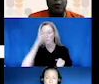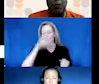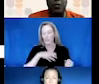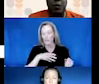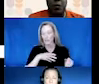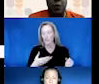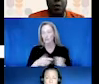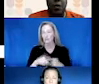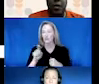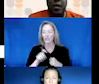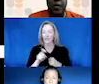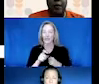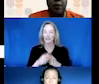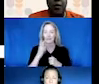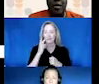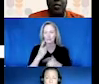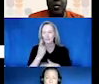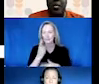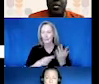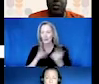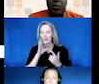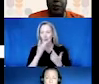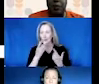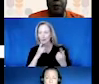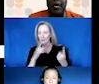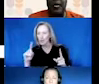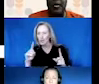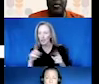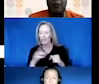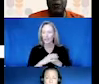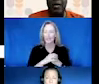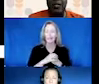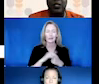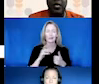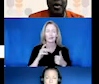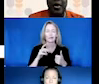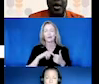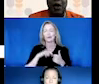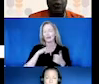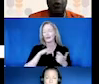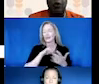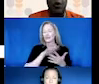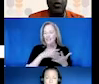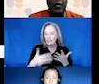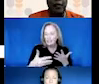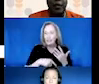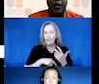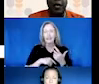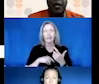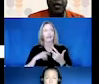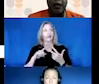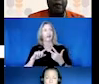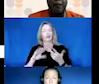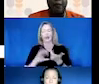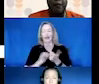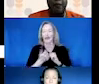had and what was going to work. We had to look at scheduling for men, and then we had to look at how we were marketing